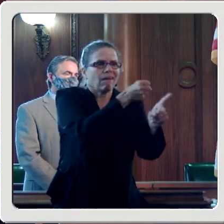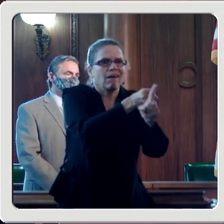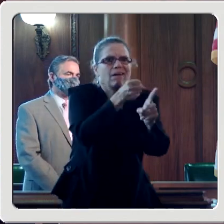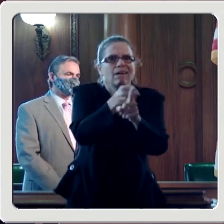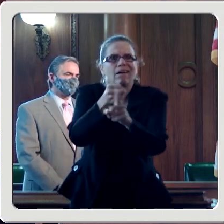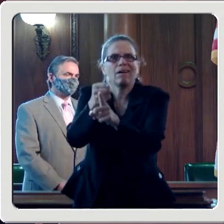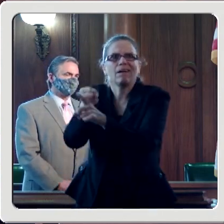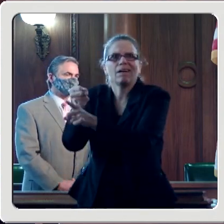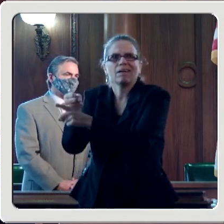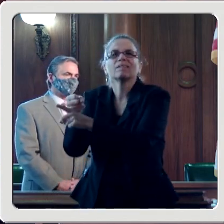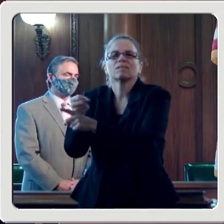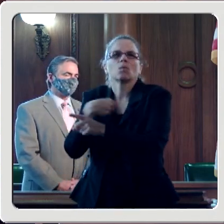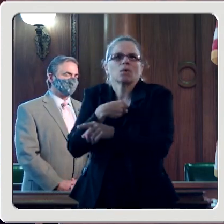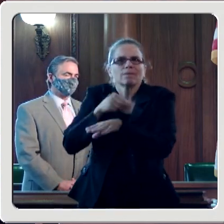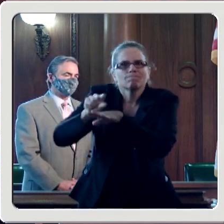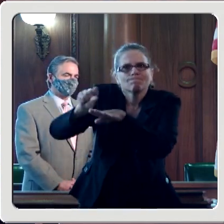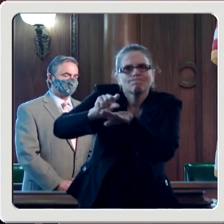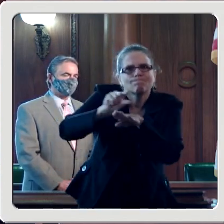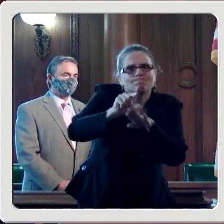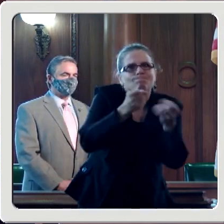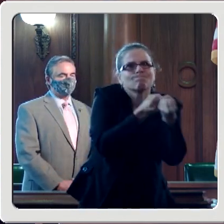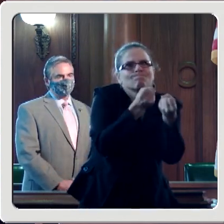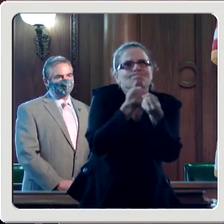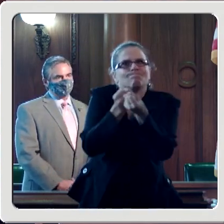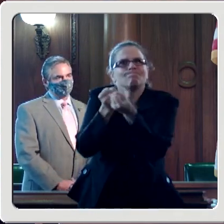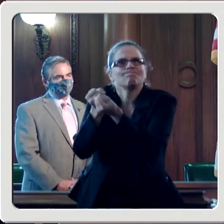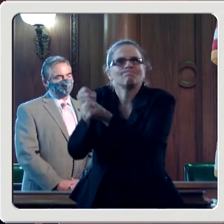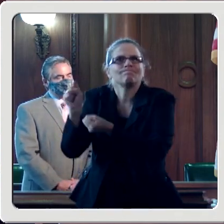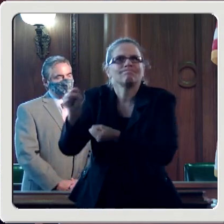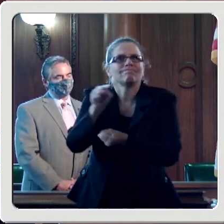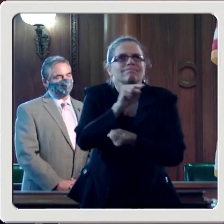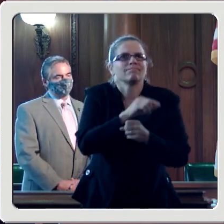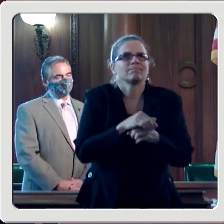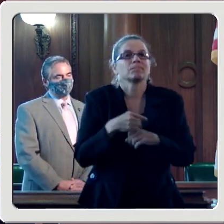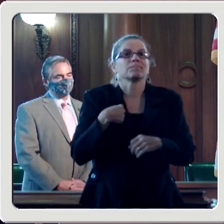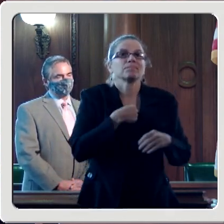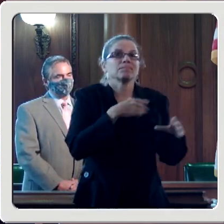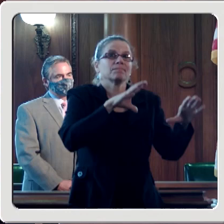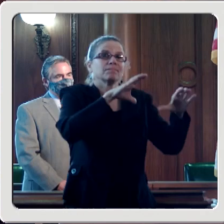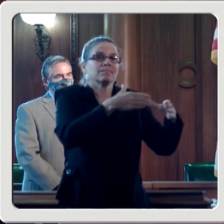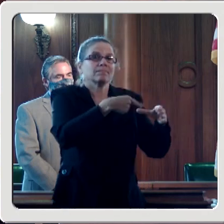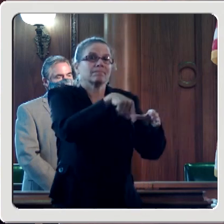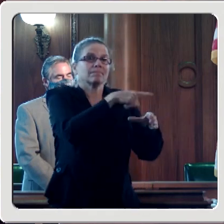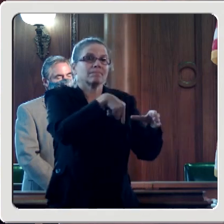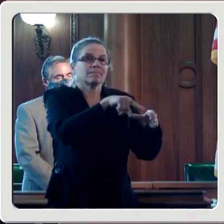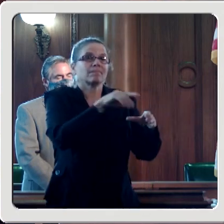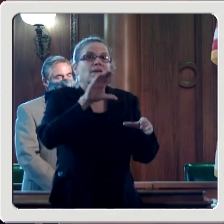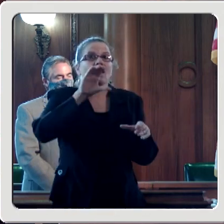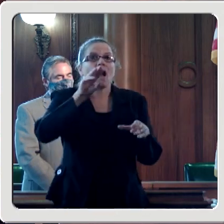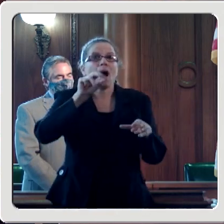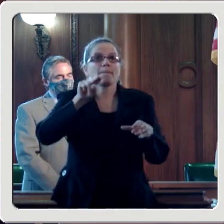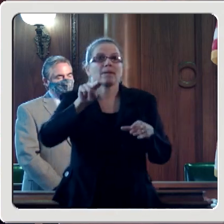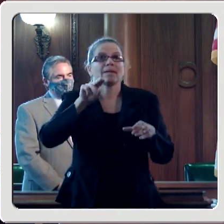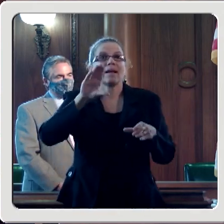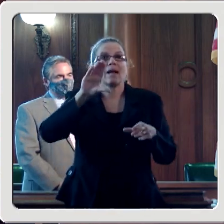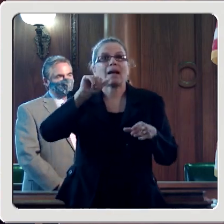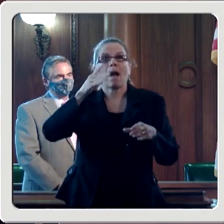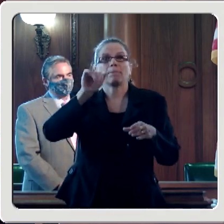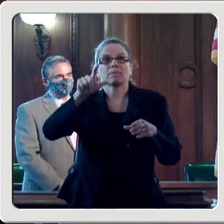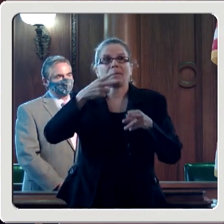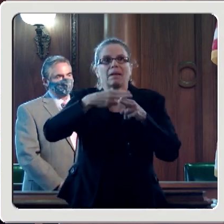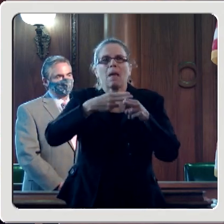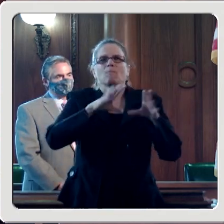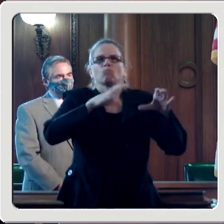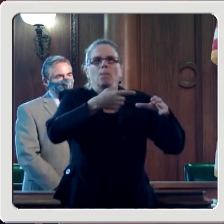will assign to Common Capital, and we're in the midst of developing programming